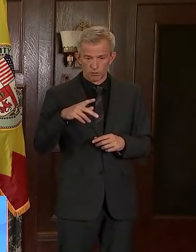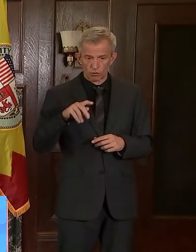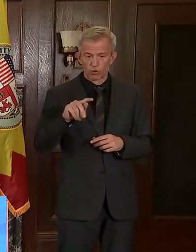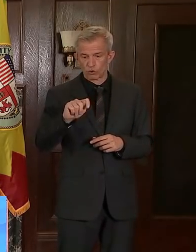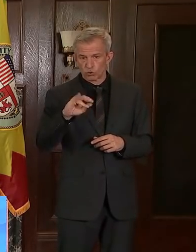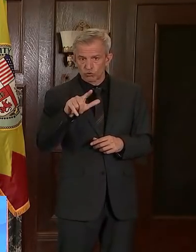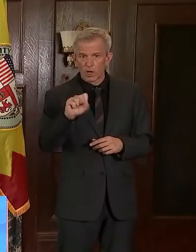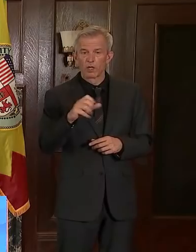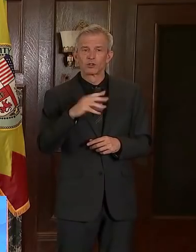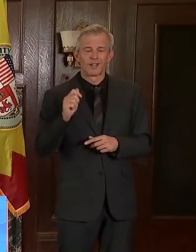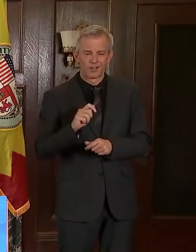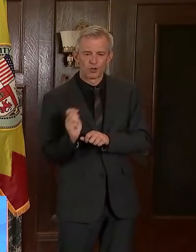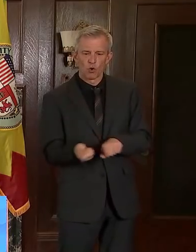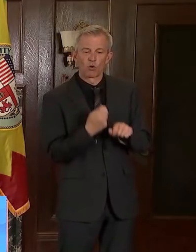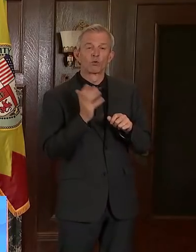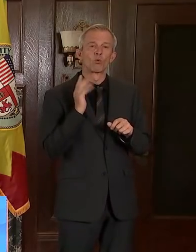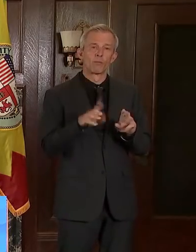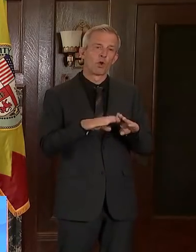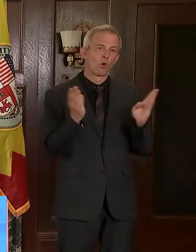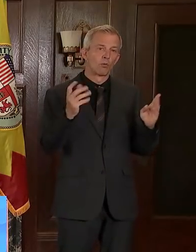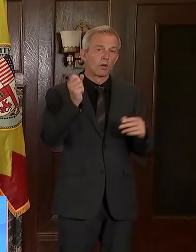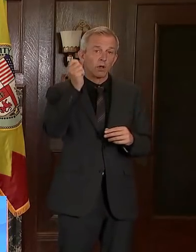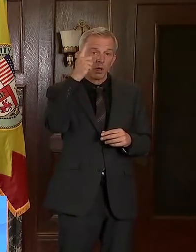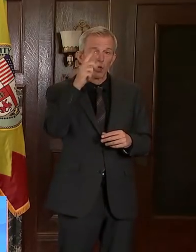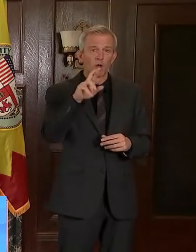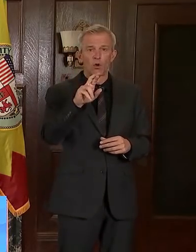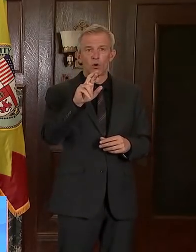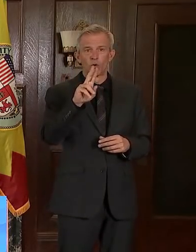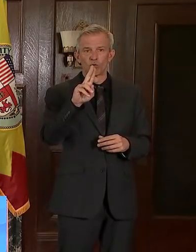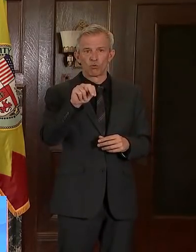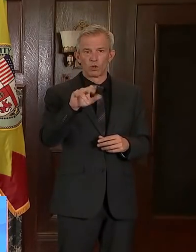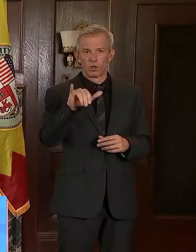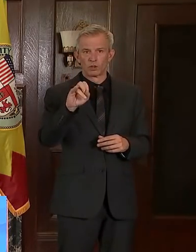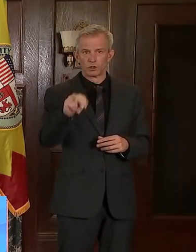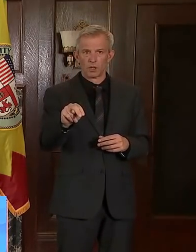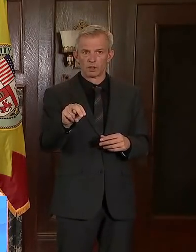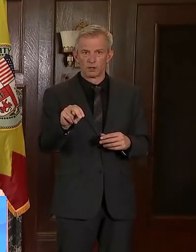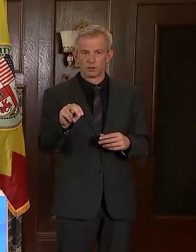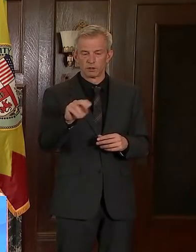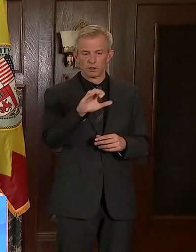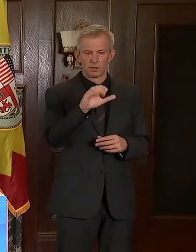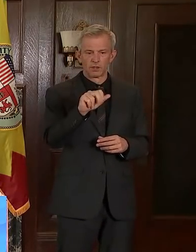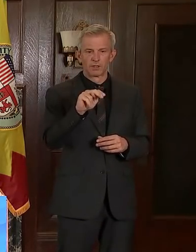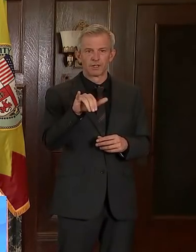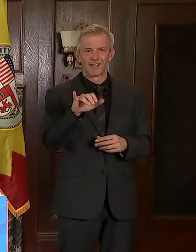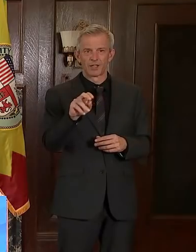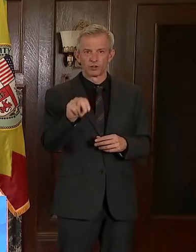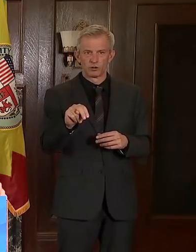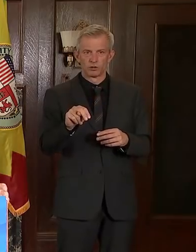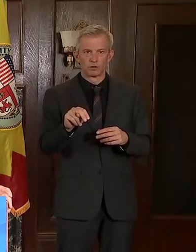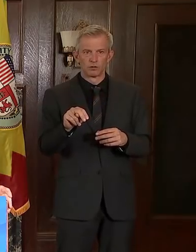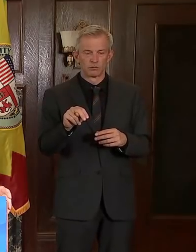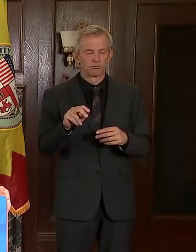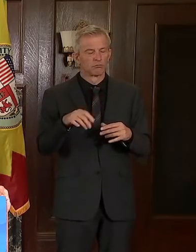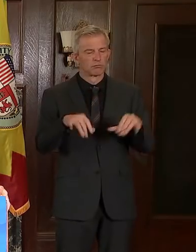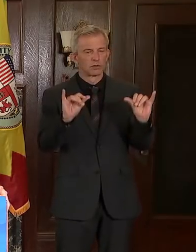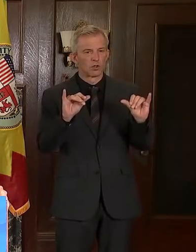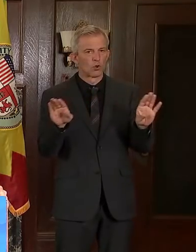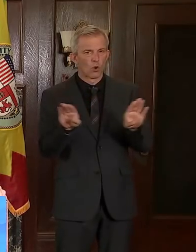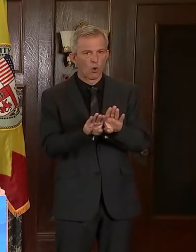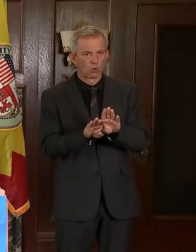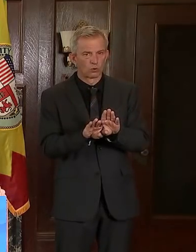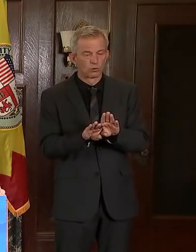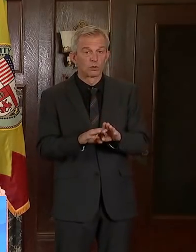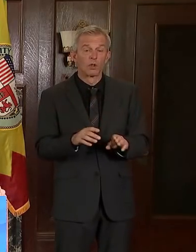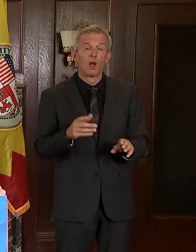reopened. Runyon Canyon will remain closed. And we are adding a new requirement that face coverings